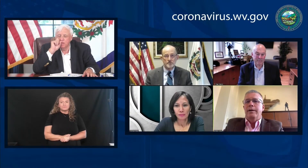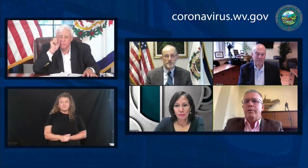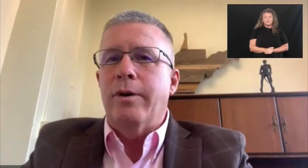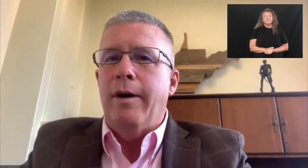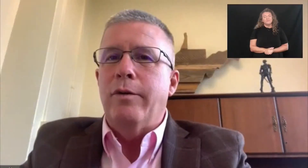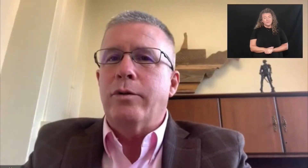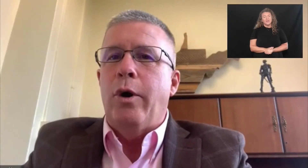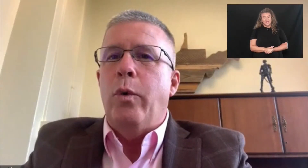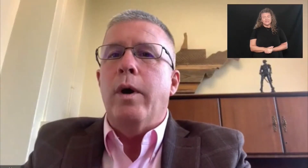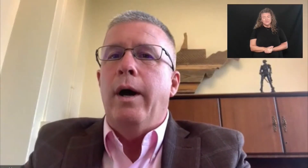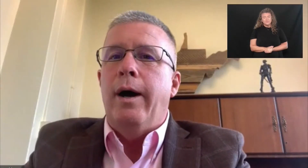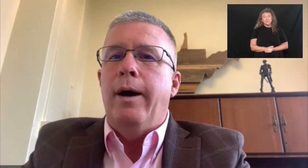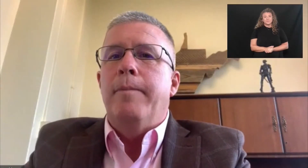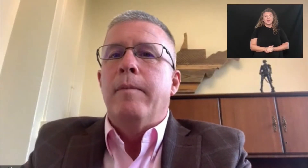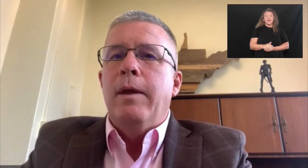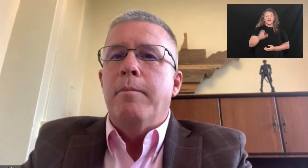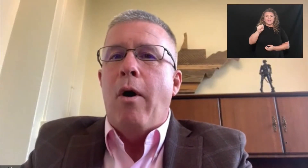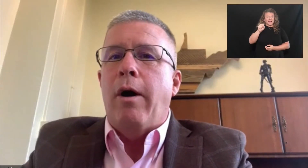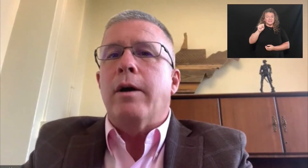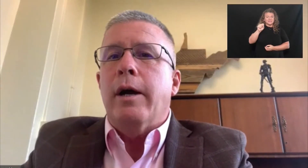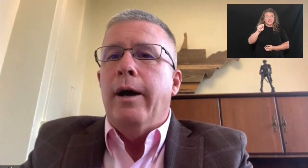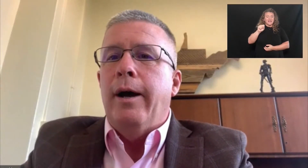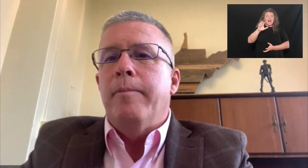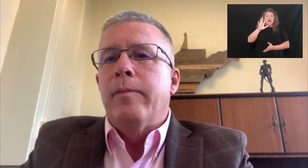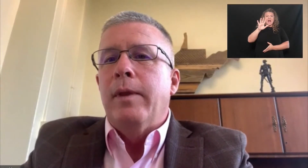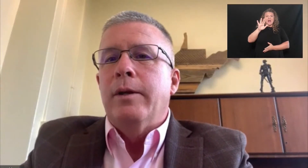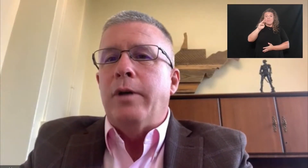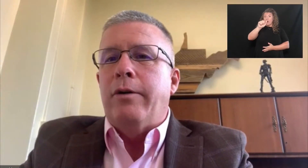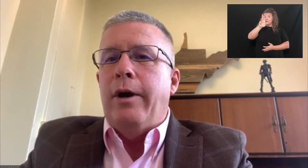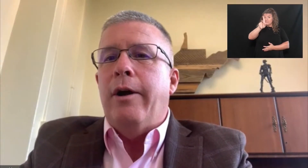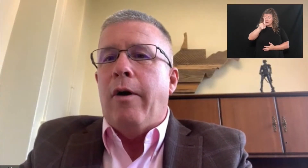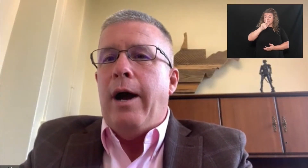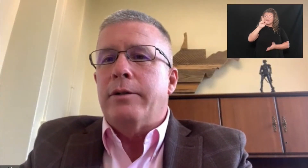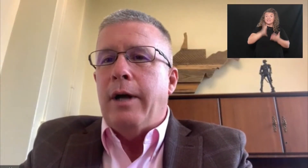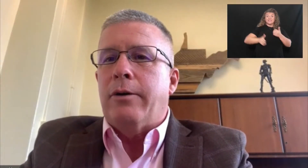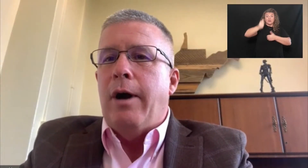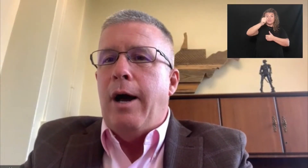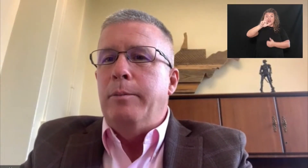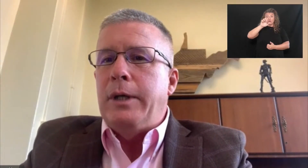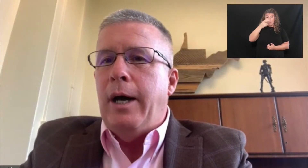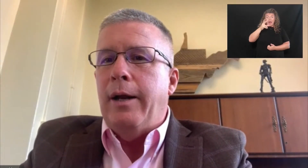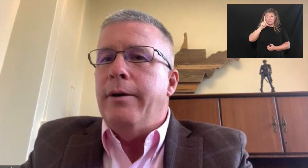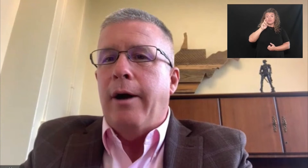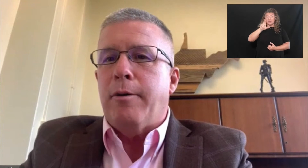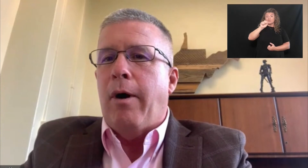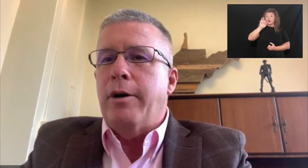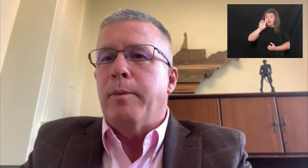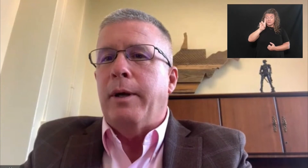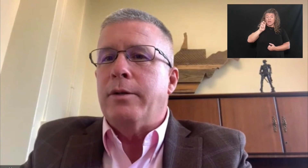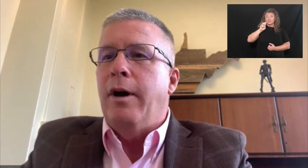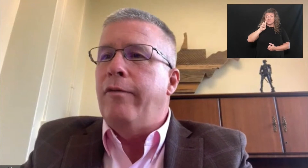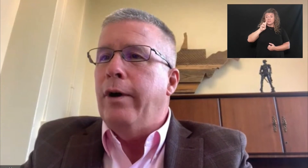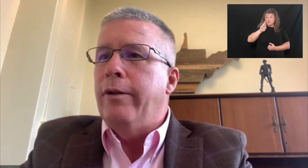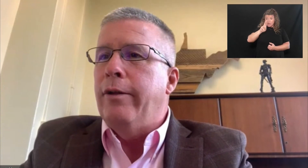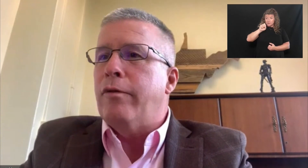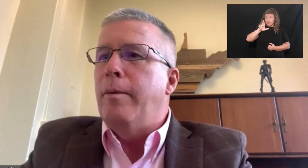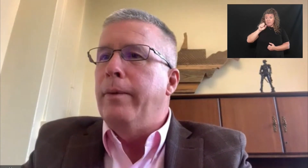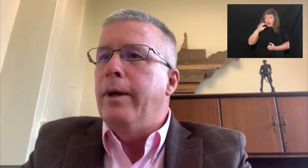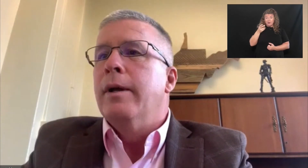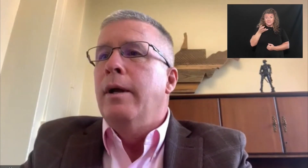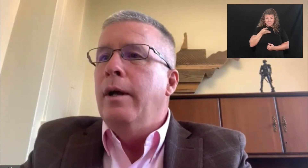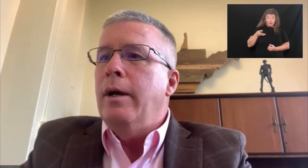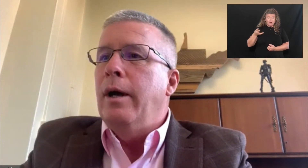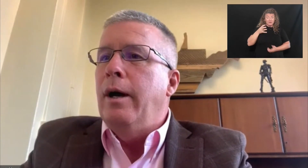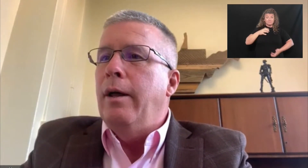sir. Yes, sir, Governor. So, Mark, Secretary Crouch, Dr. Amjad, Dr. Marsh, myself, others